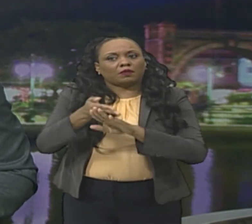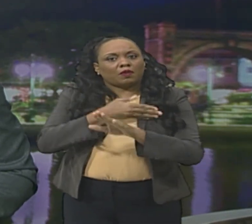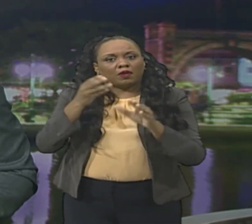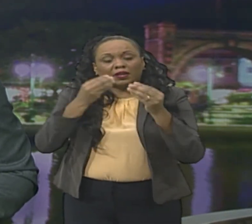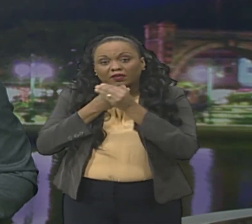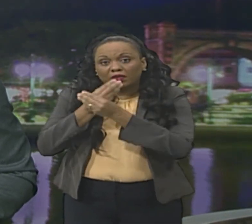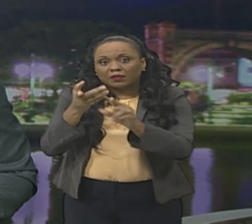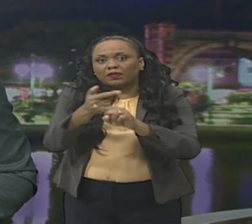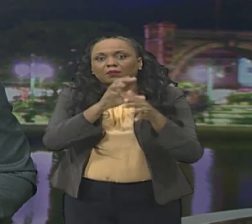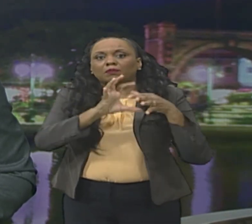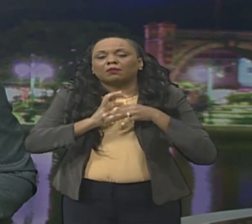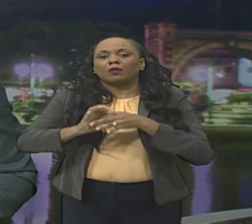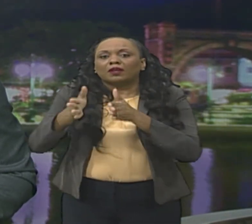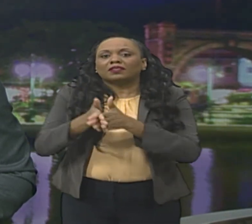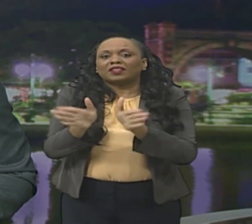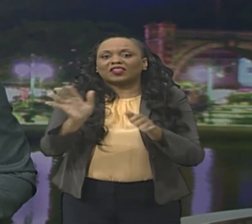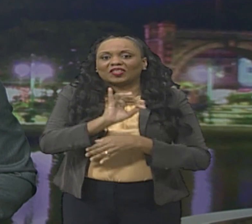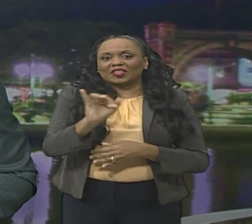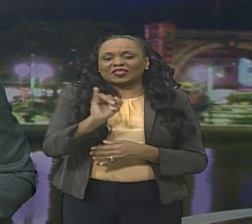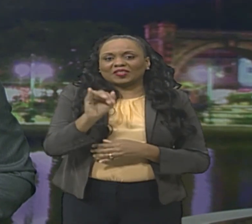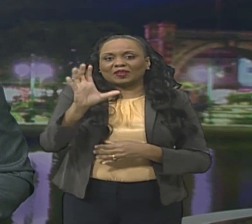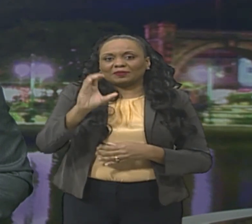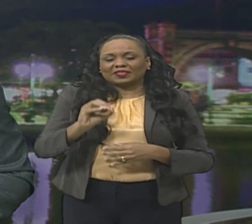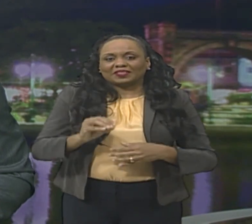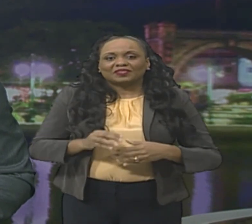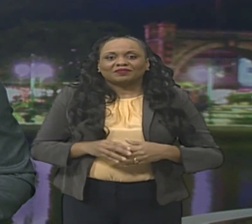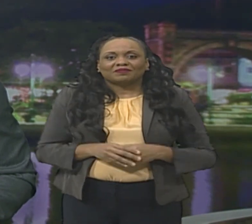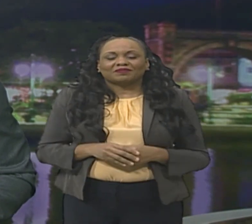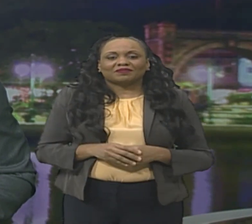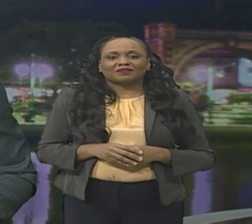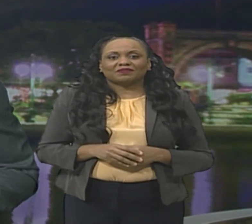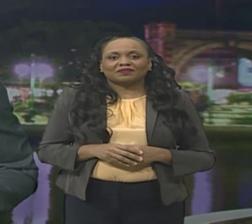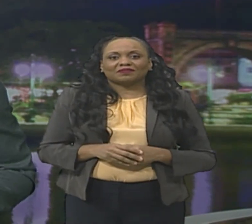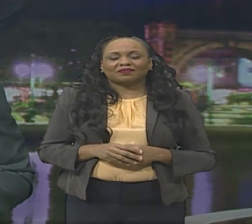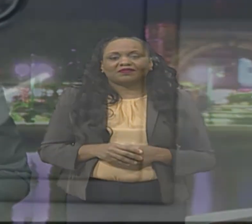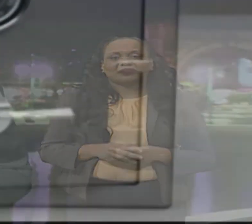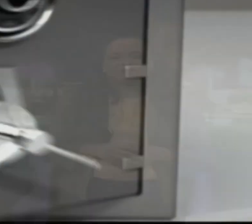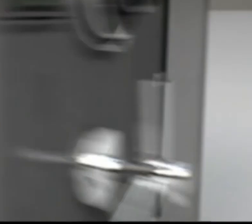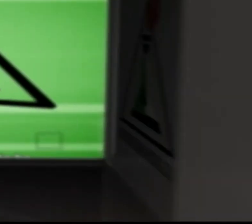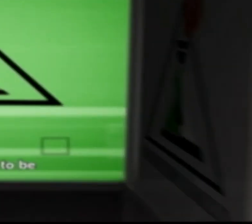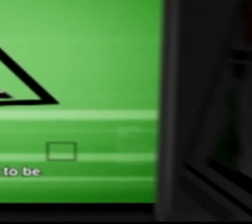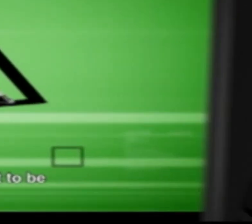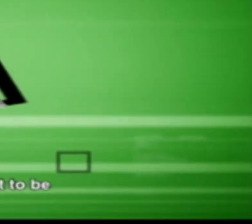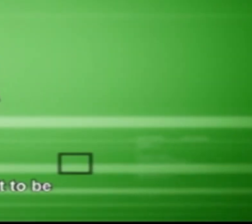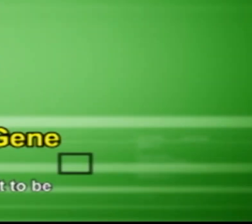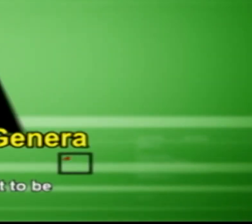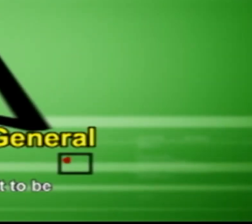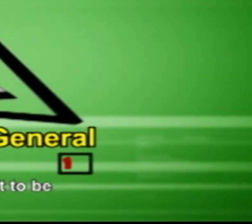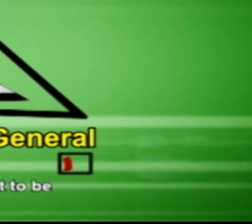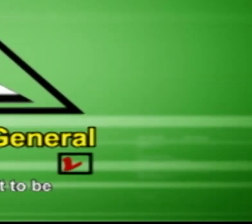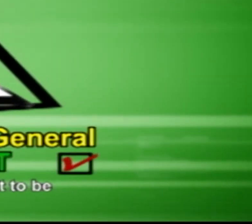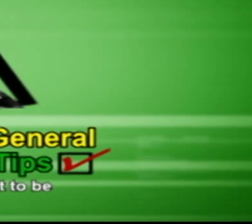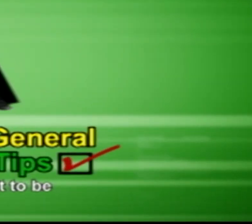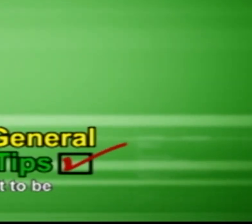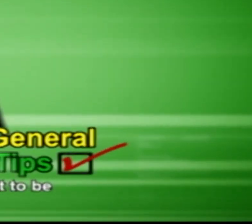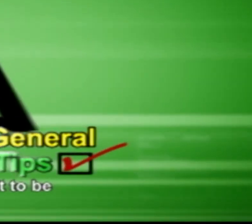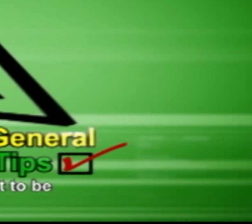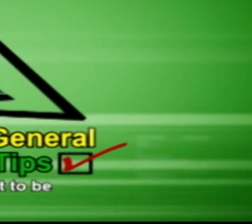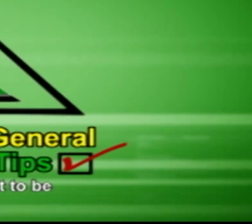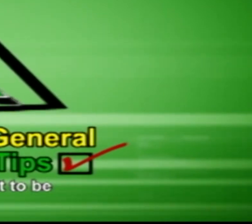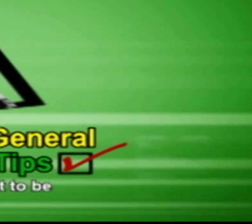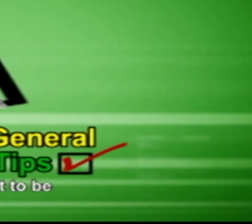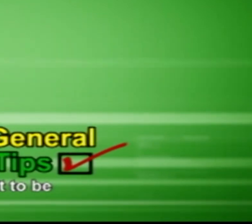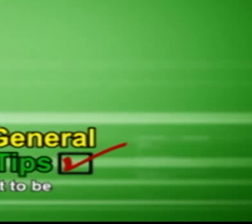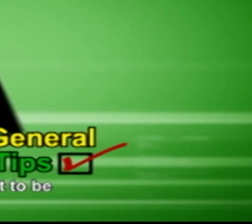before we get there, here's a tip from Cooperators General Insurance. This tip of the day is brought to you by Cooperators General Insurance